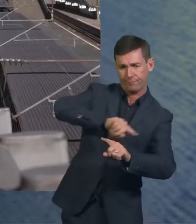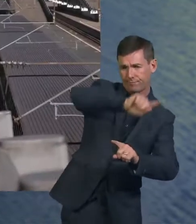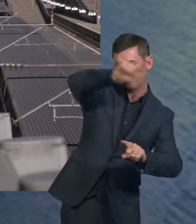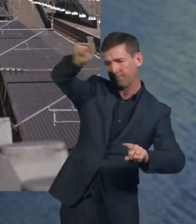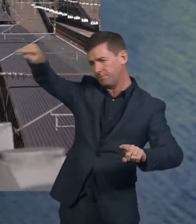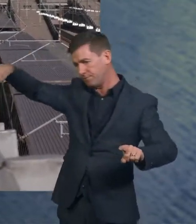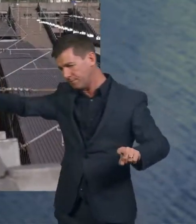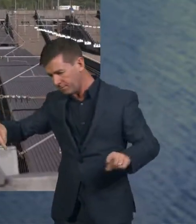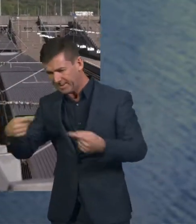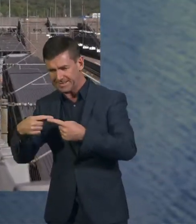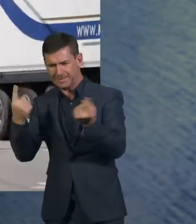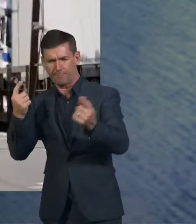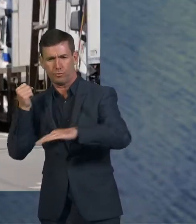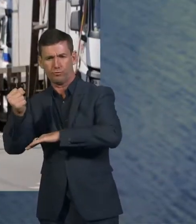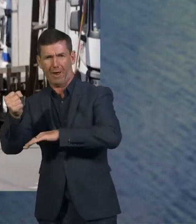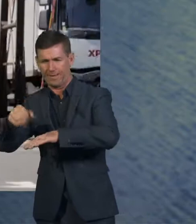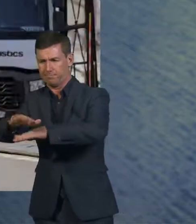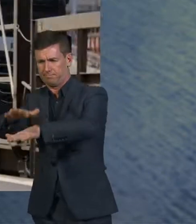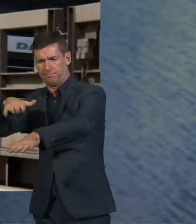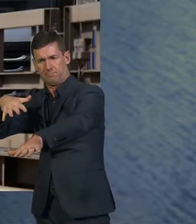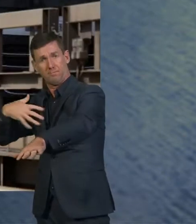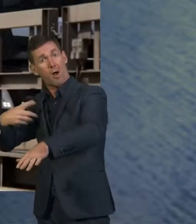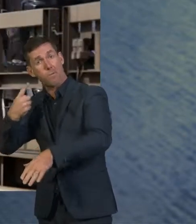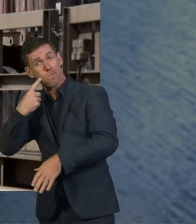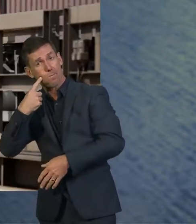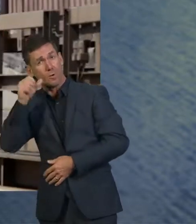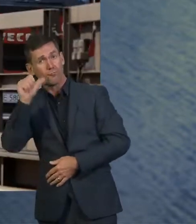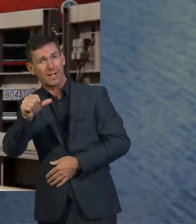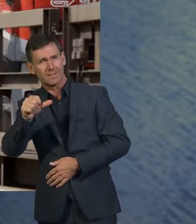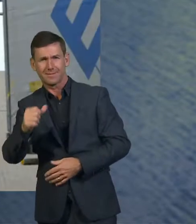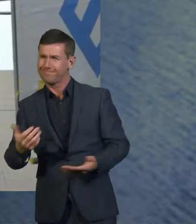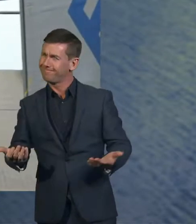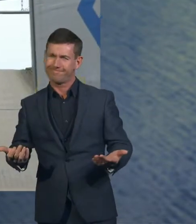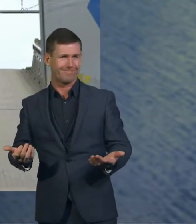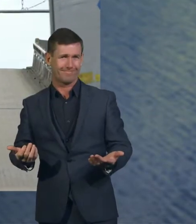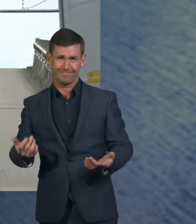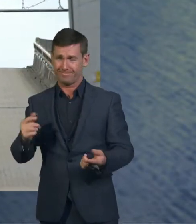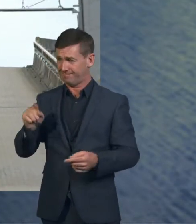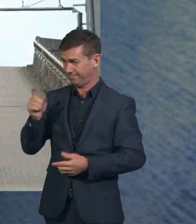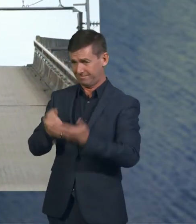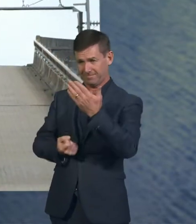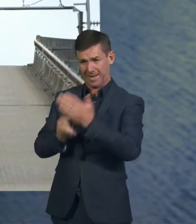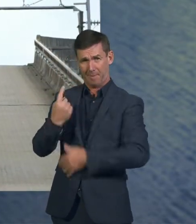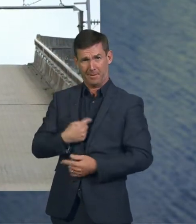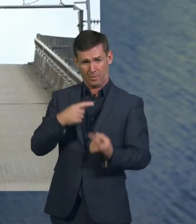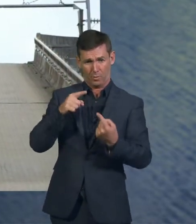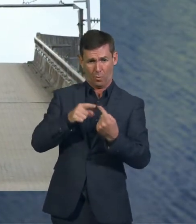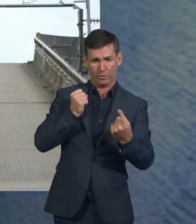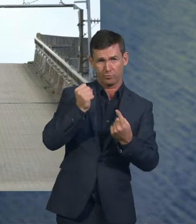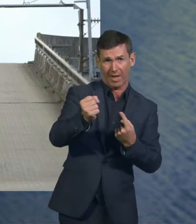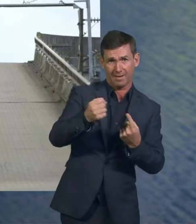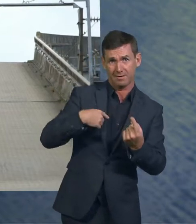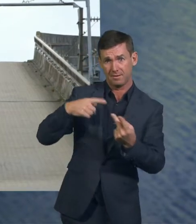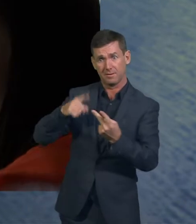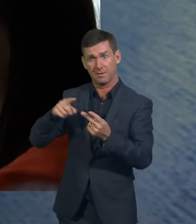different platform. Trouble is, like buses, you wait ages for a recirculation and two come along at